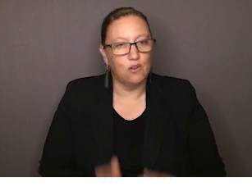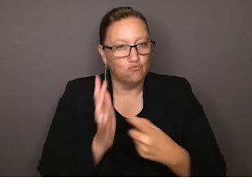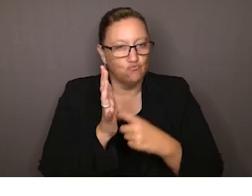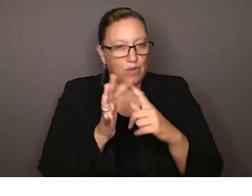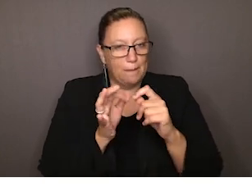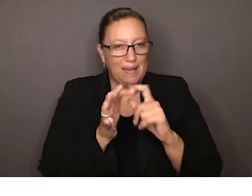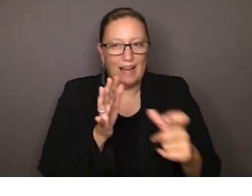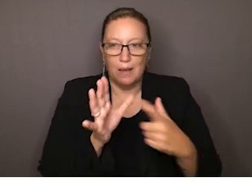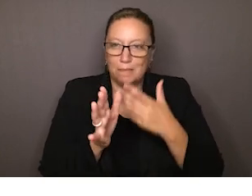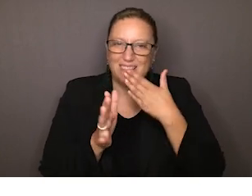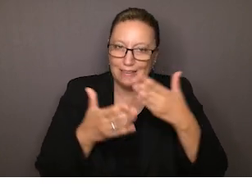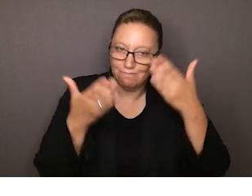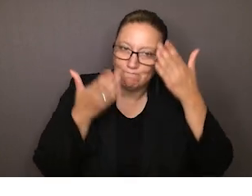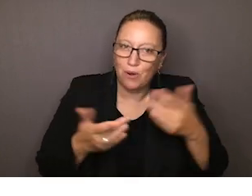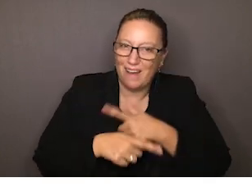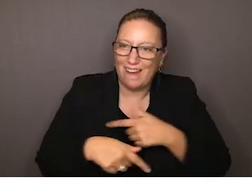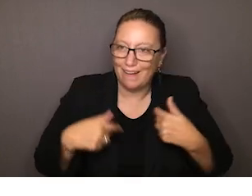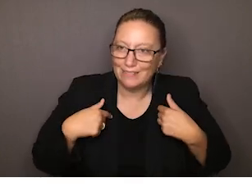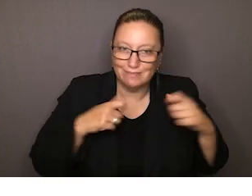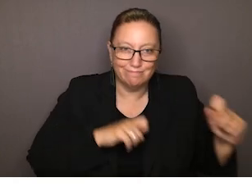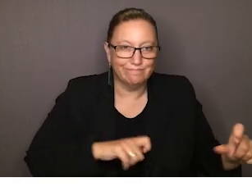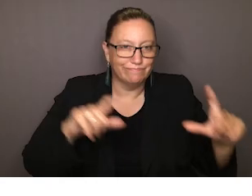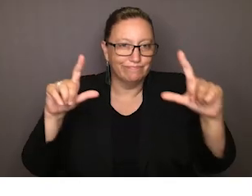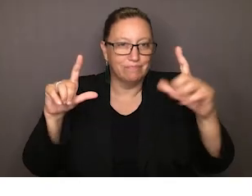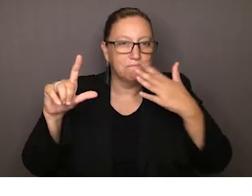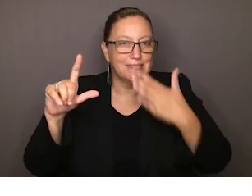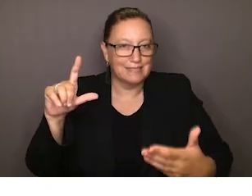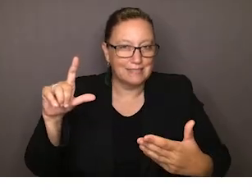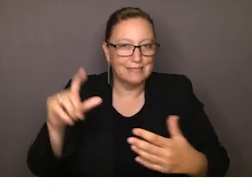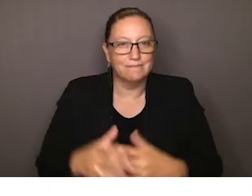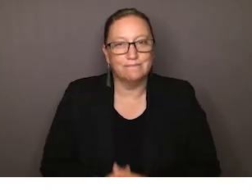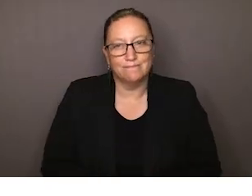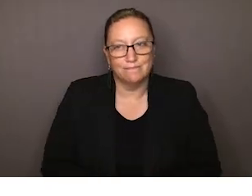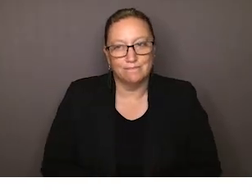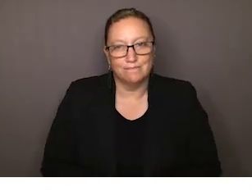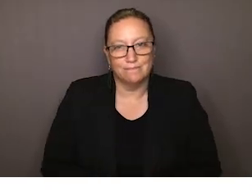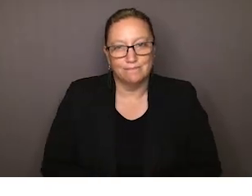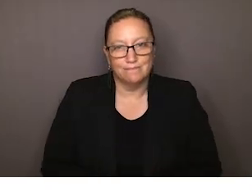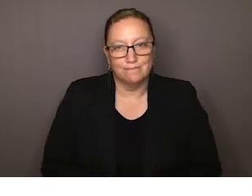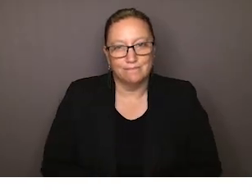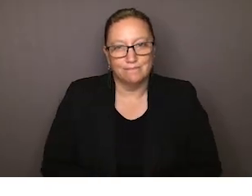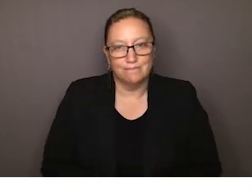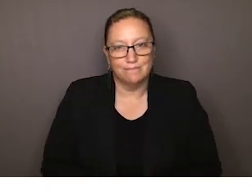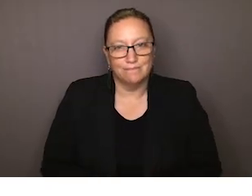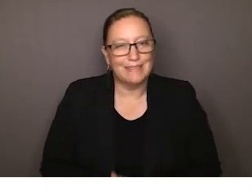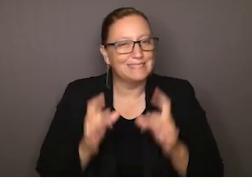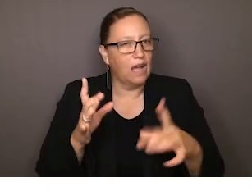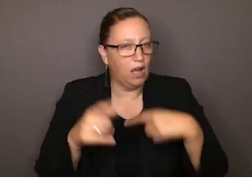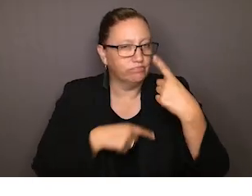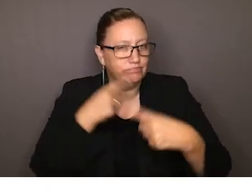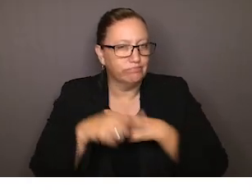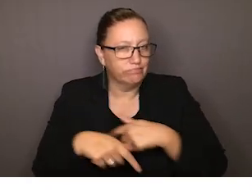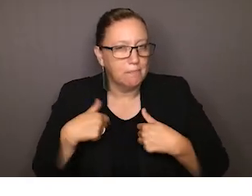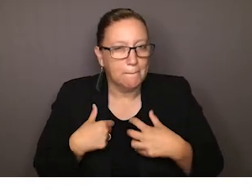Rebecca, will you please do the honors if you can, please, by starting to